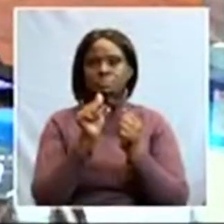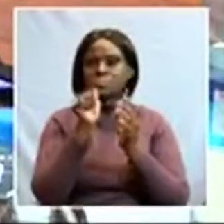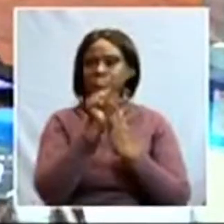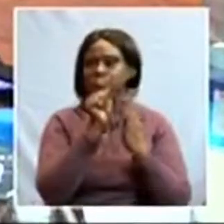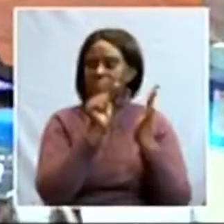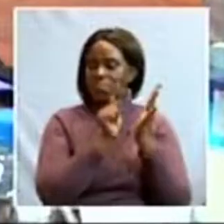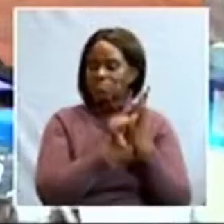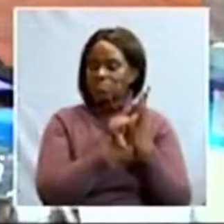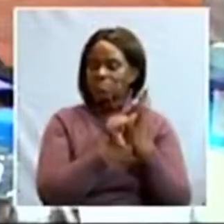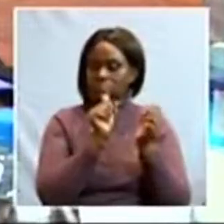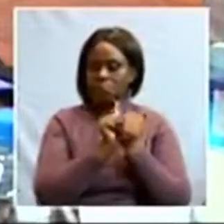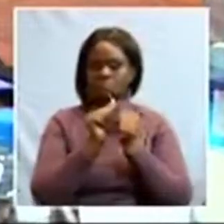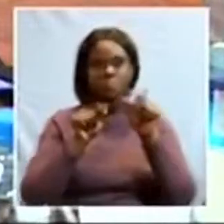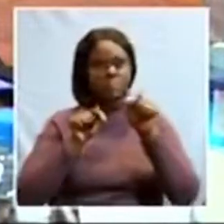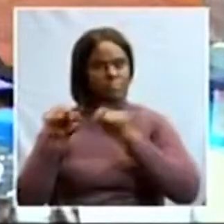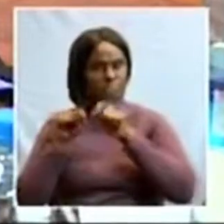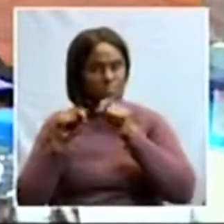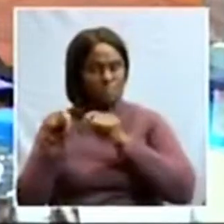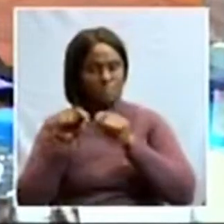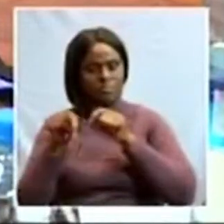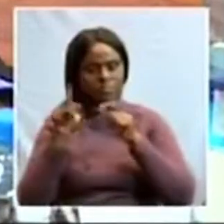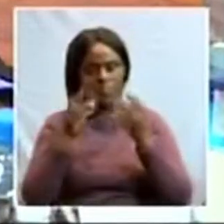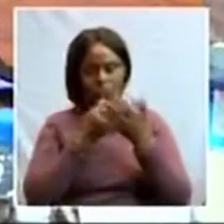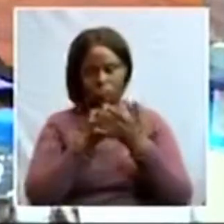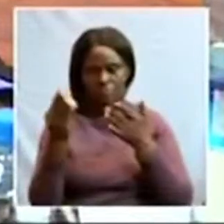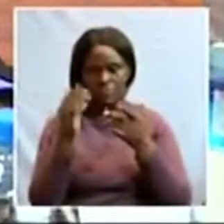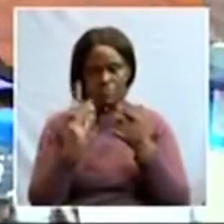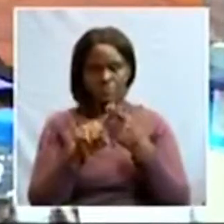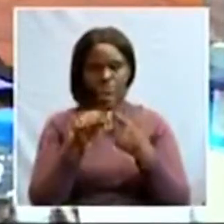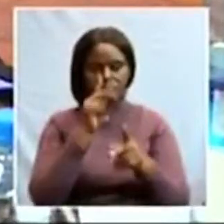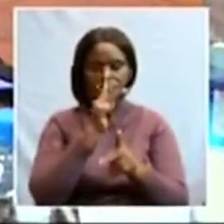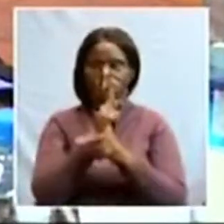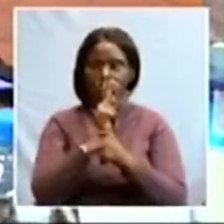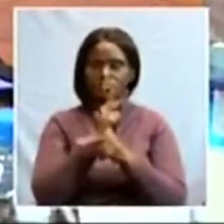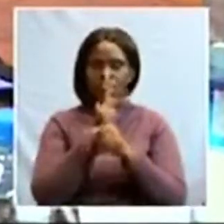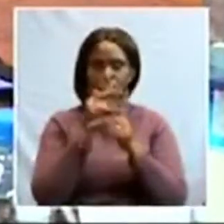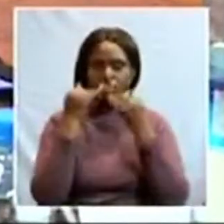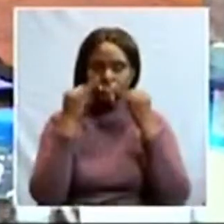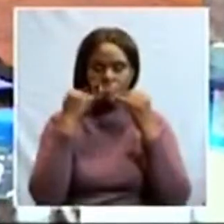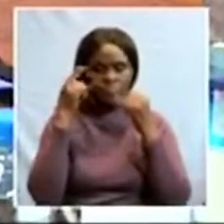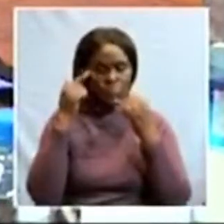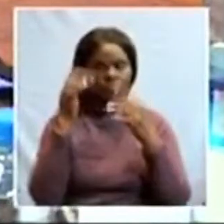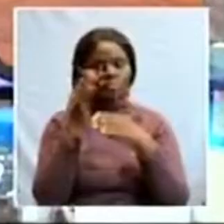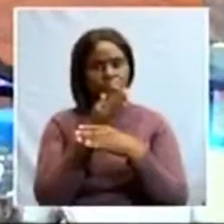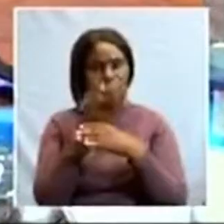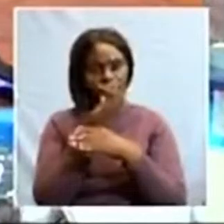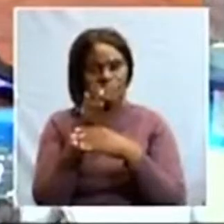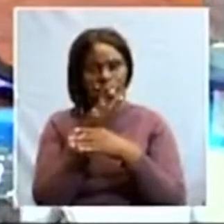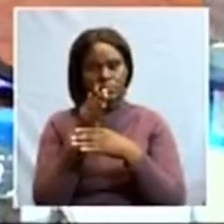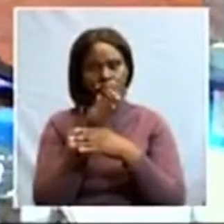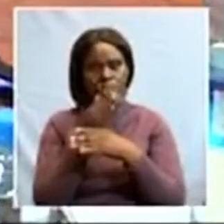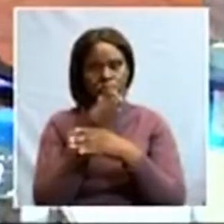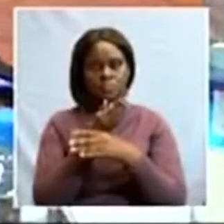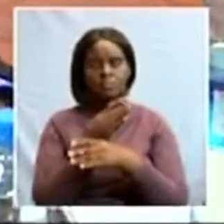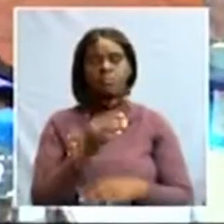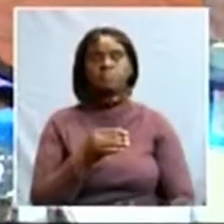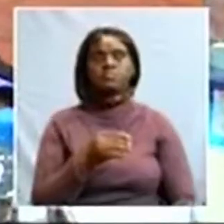registration and regulations. Failure to maintain database for businesses.